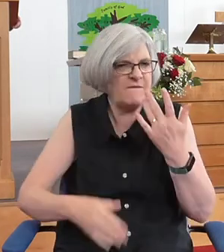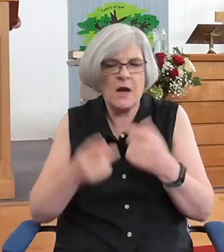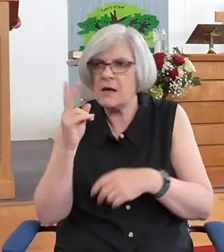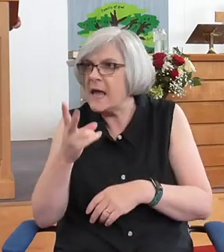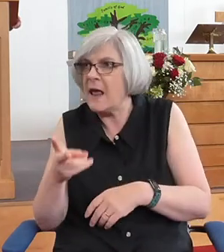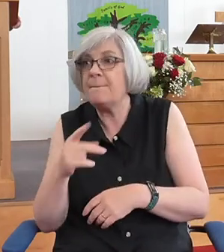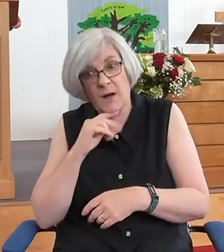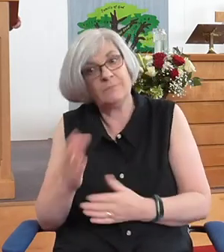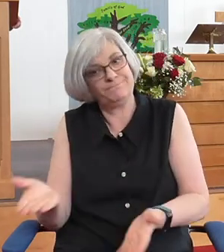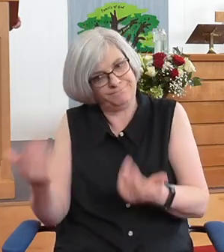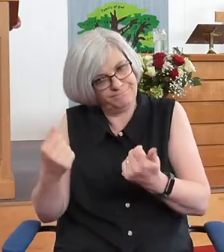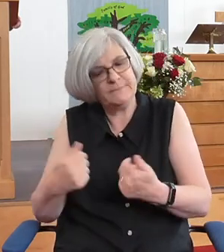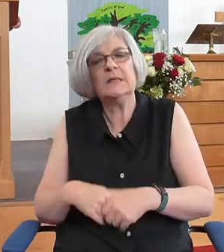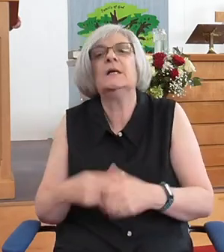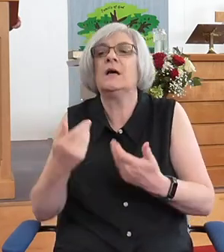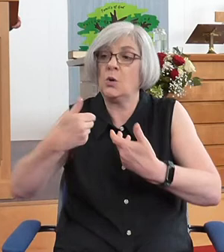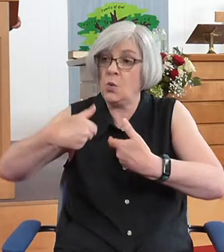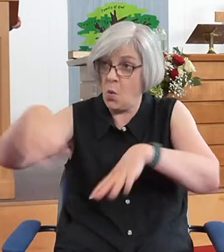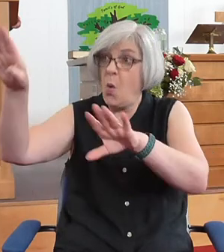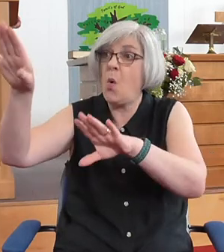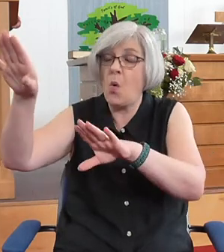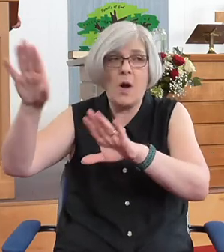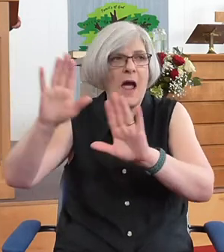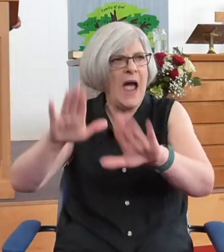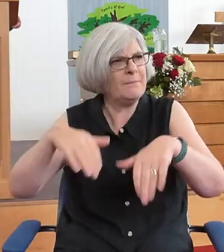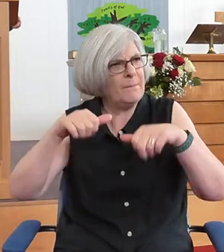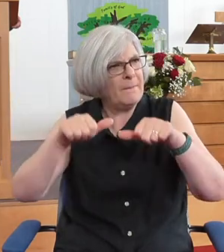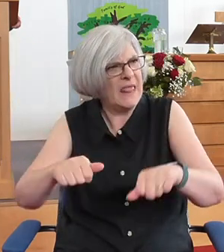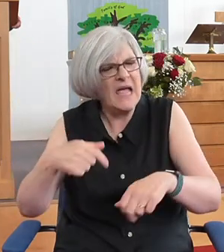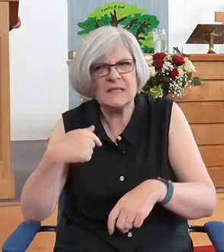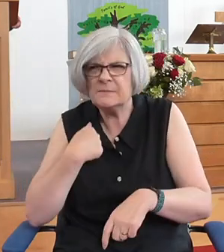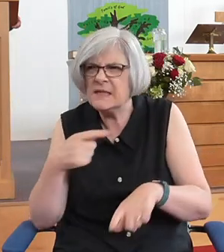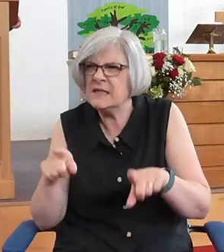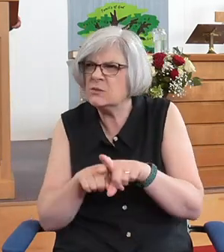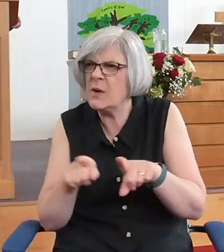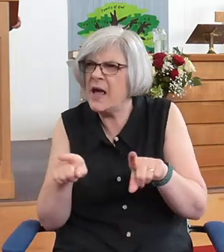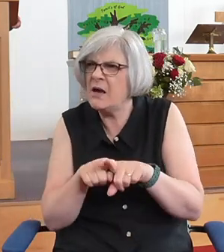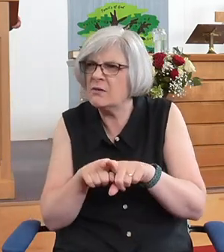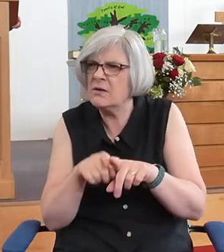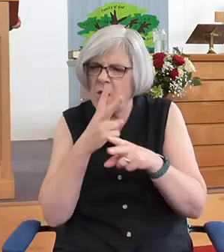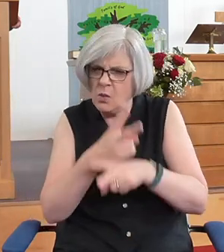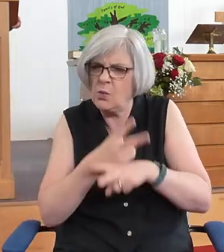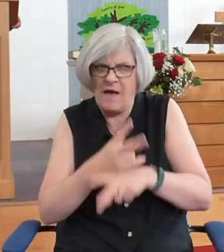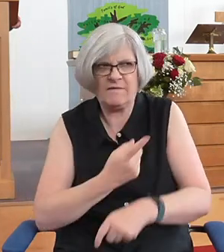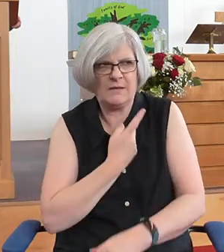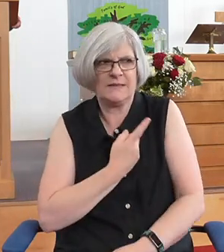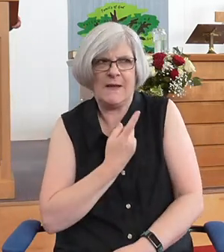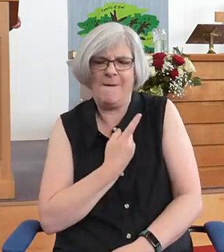go and bless me also, looking after his own skin.